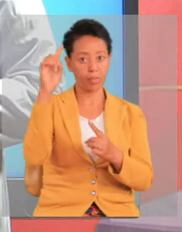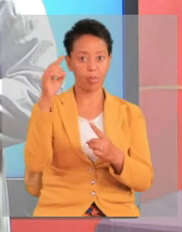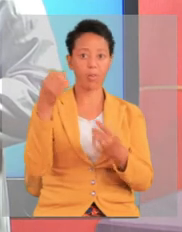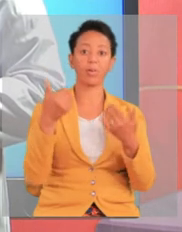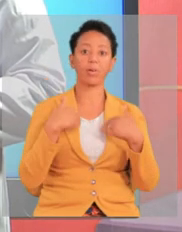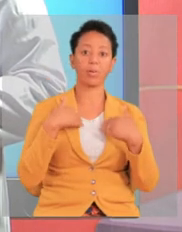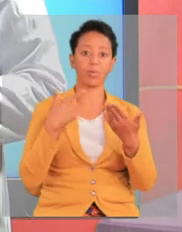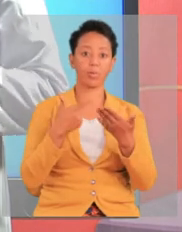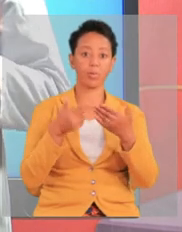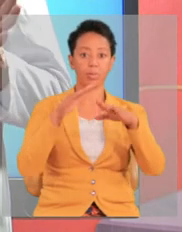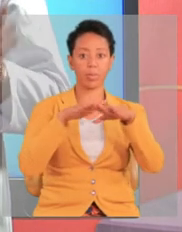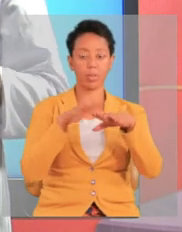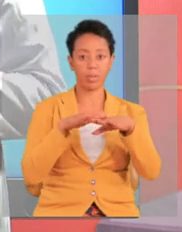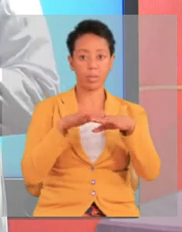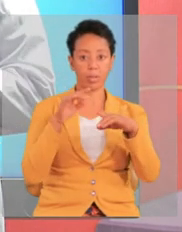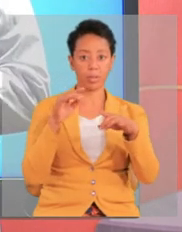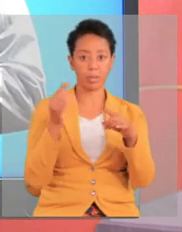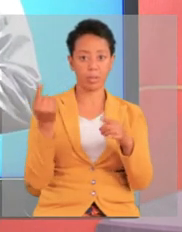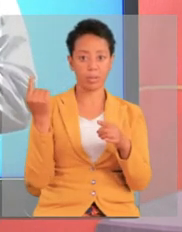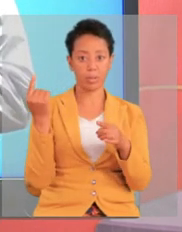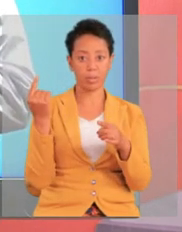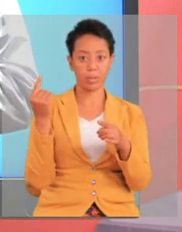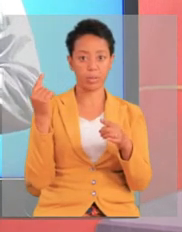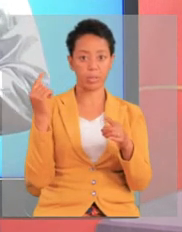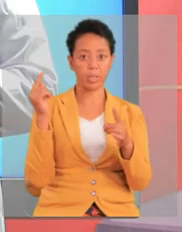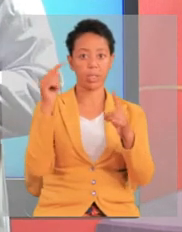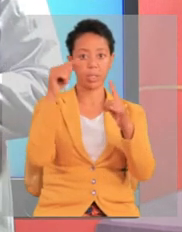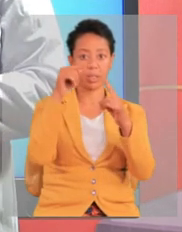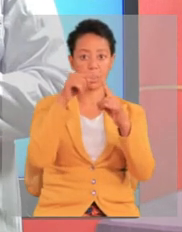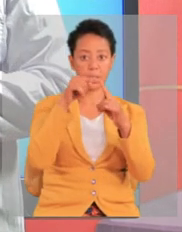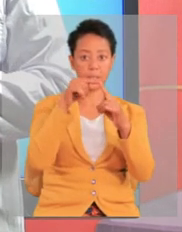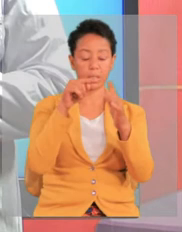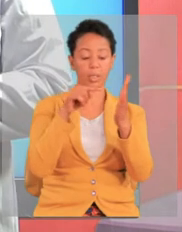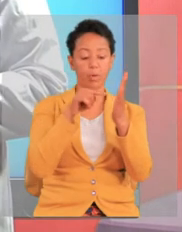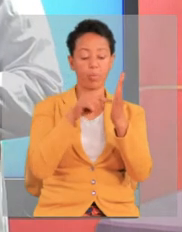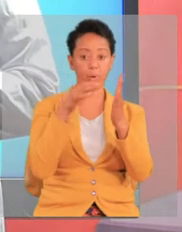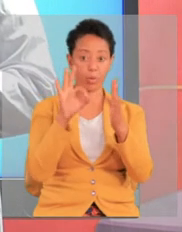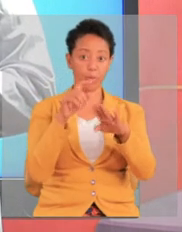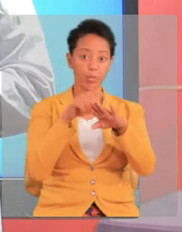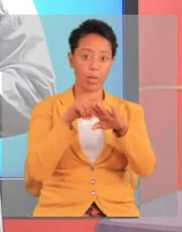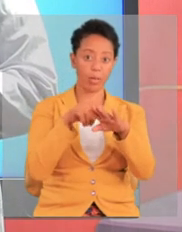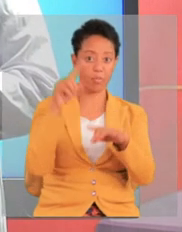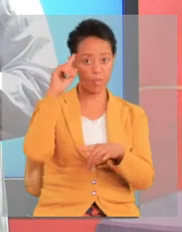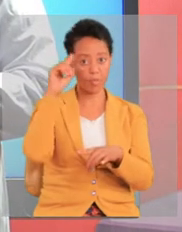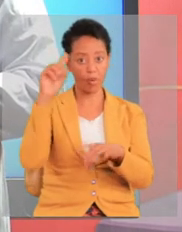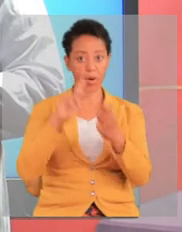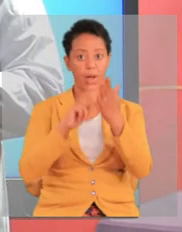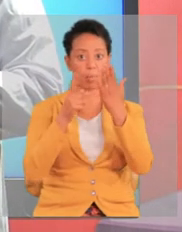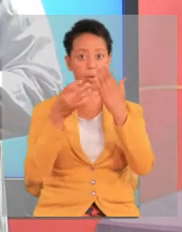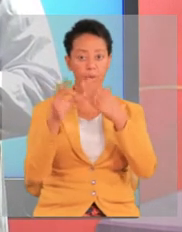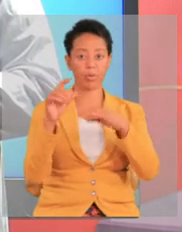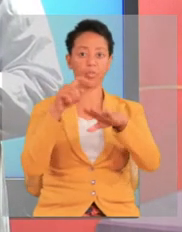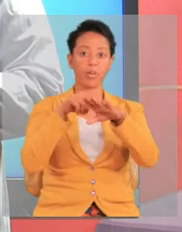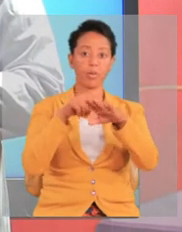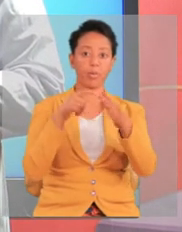here now. Since stands for a point of time, for stands for a period of time. So